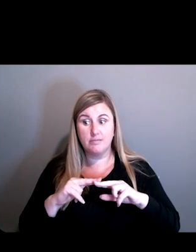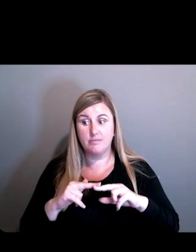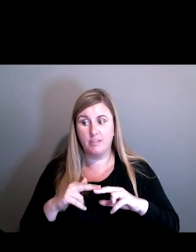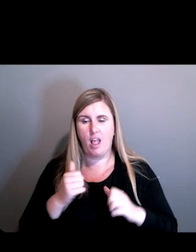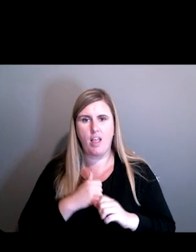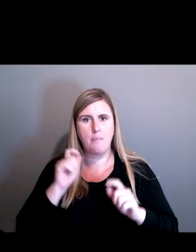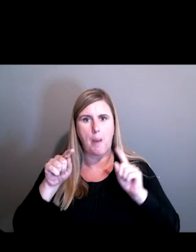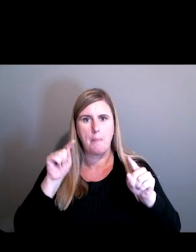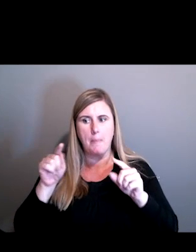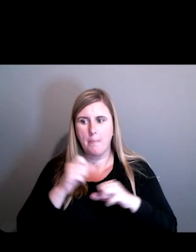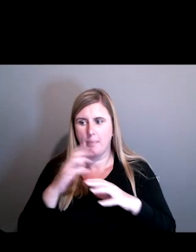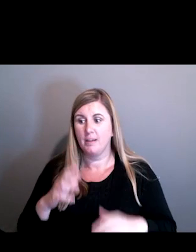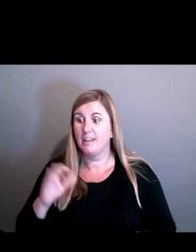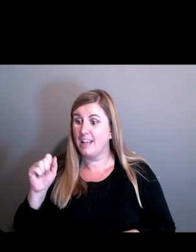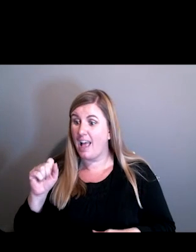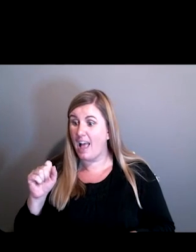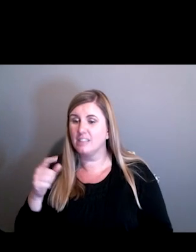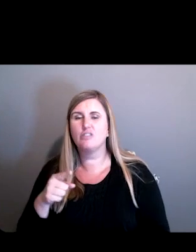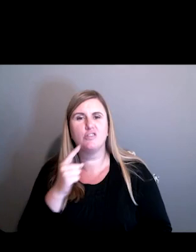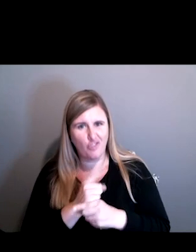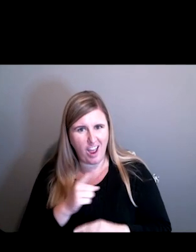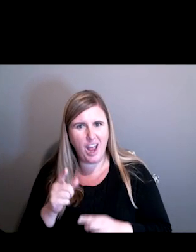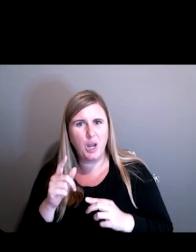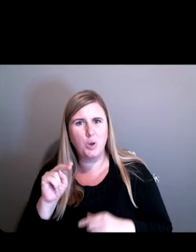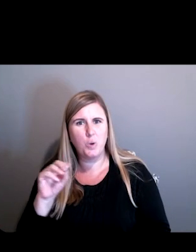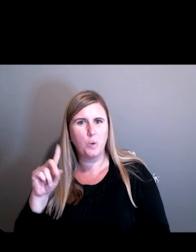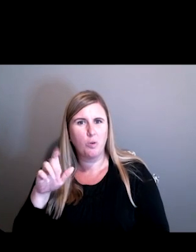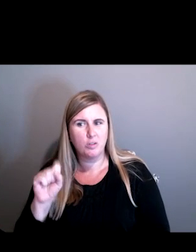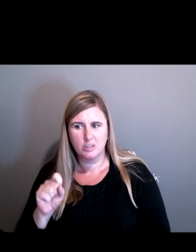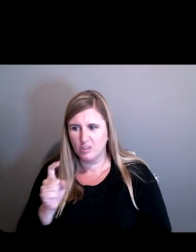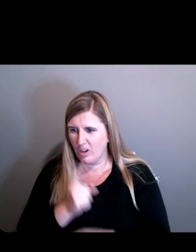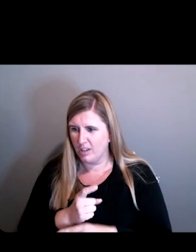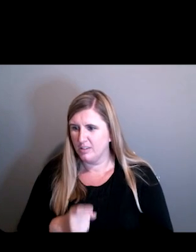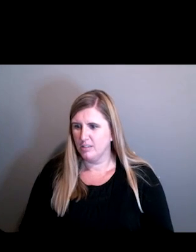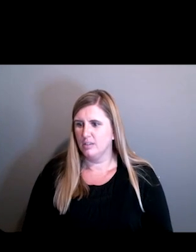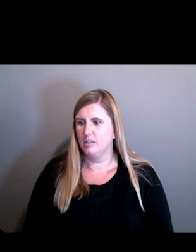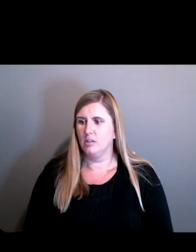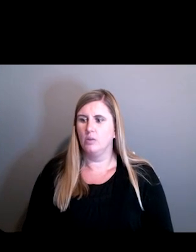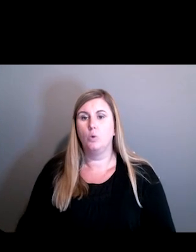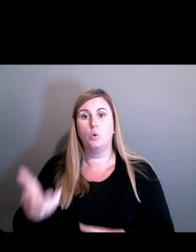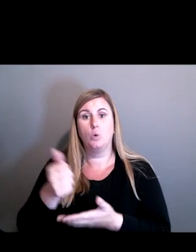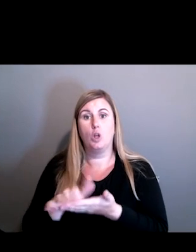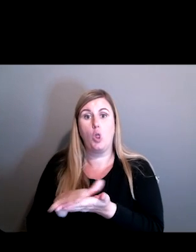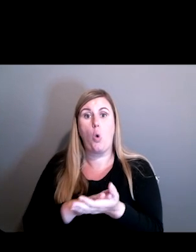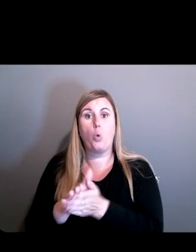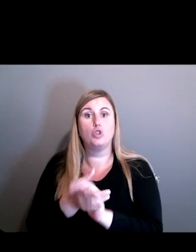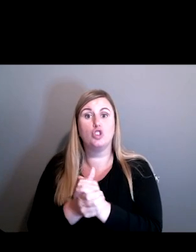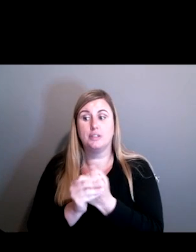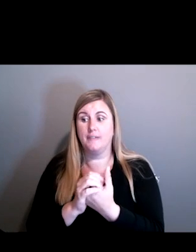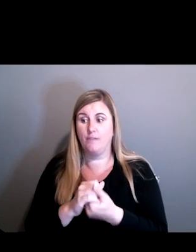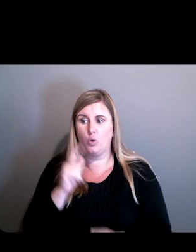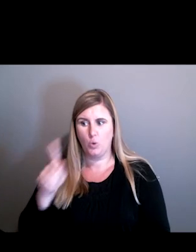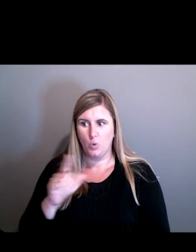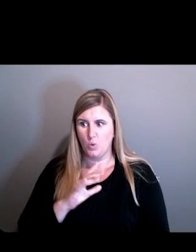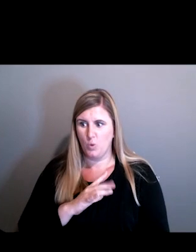That's fun. That is fun. I love popping bubbles. Yes, it is Noodles. Yes! Here's